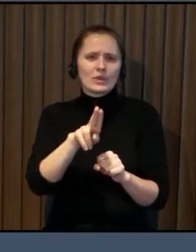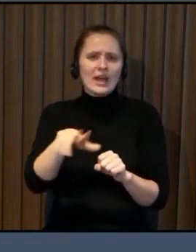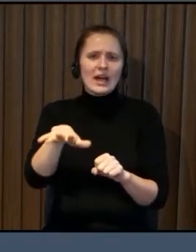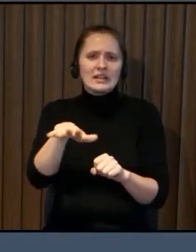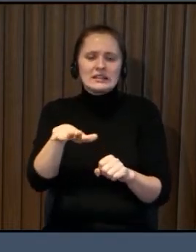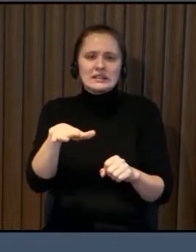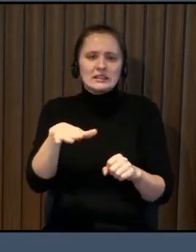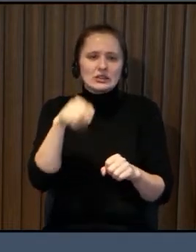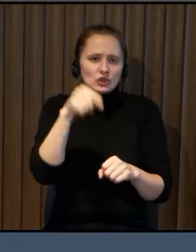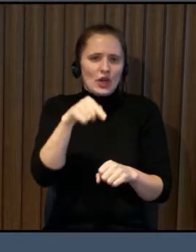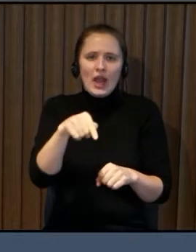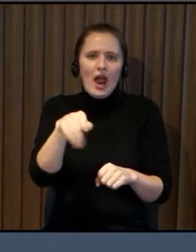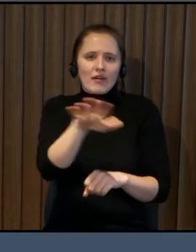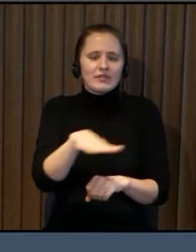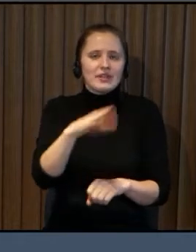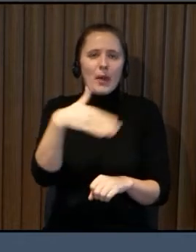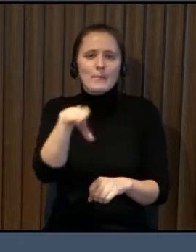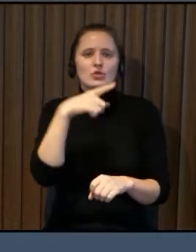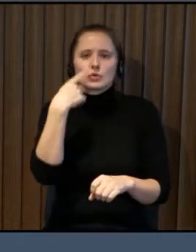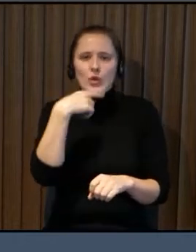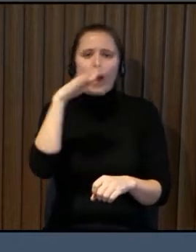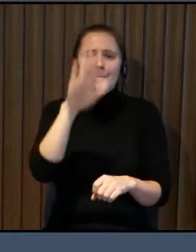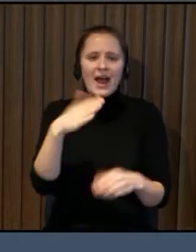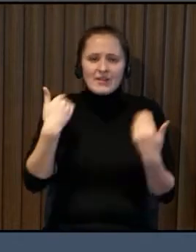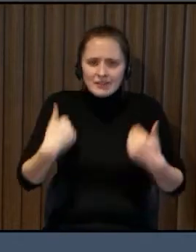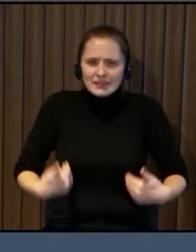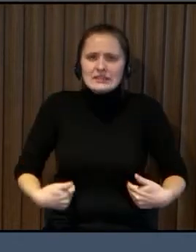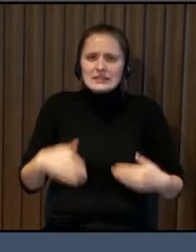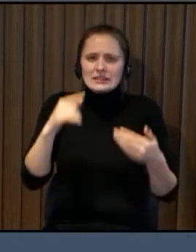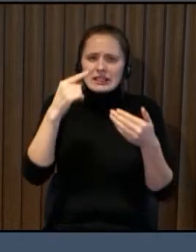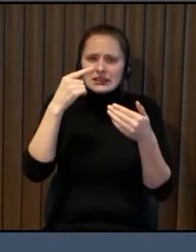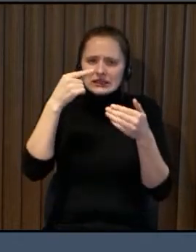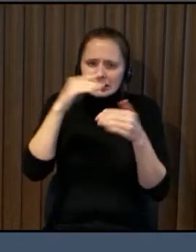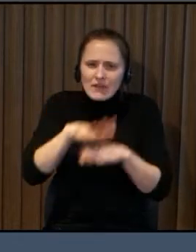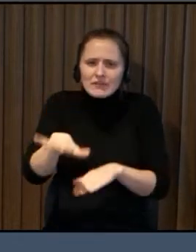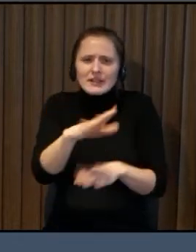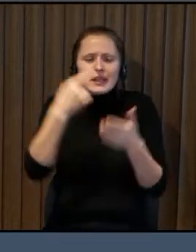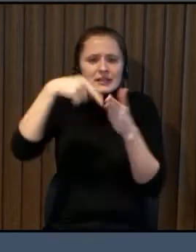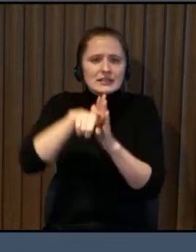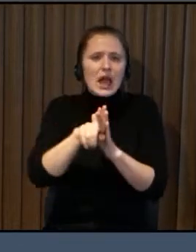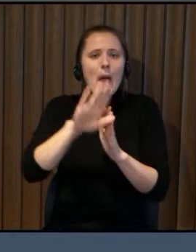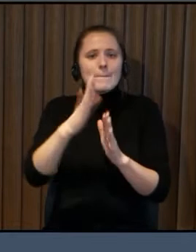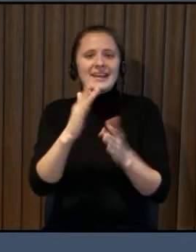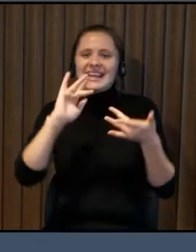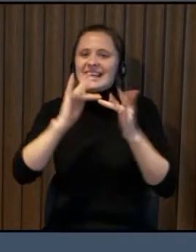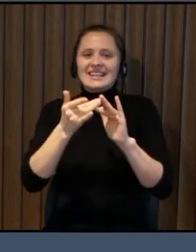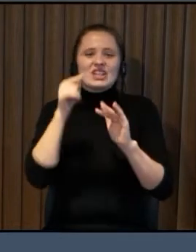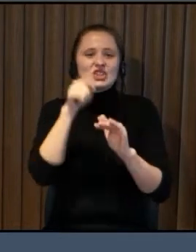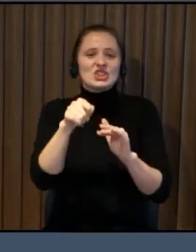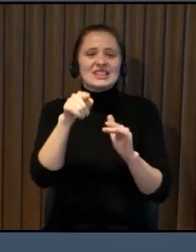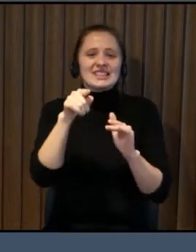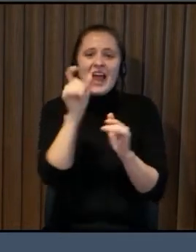and availability. So in the physical environment, we speak about accessibility. In